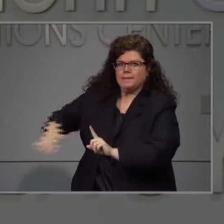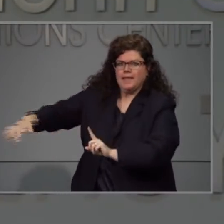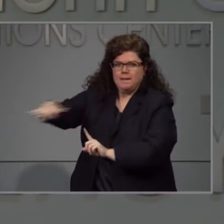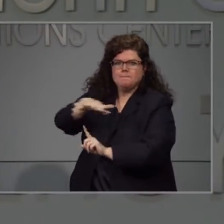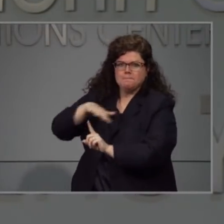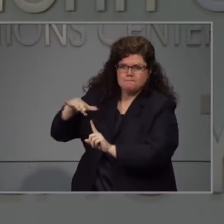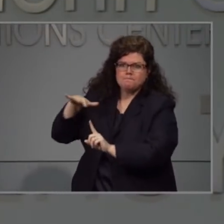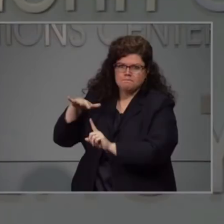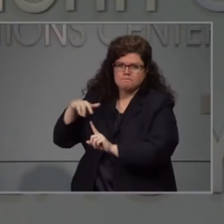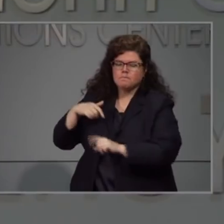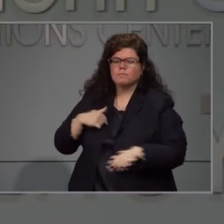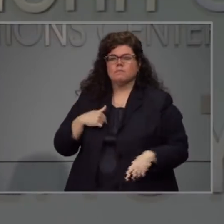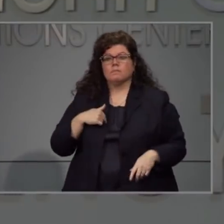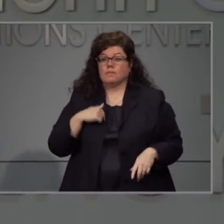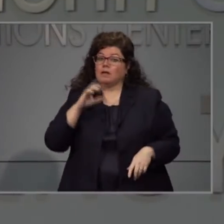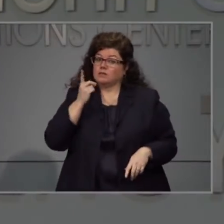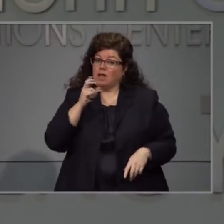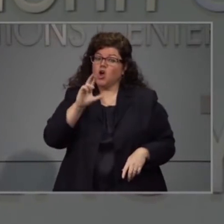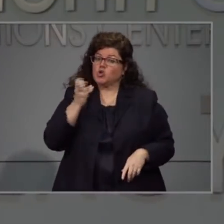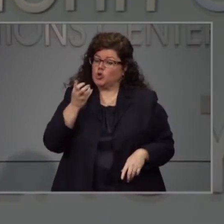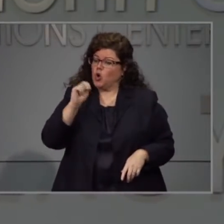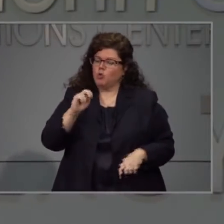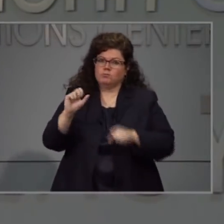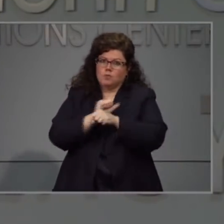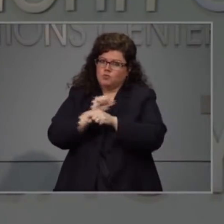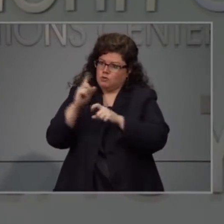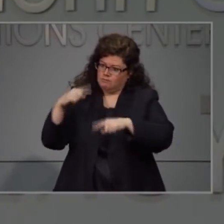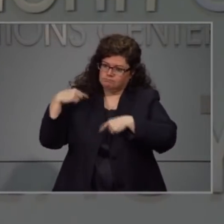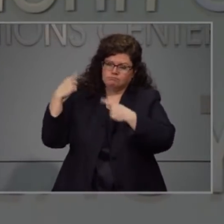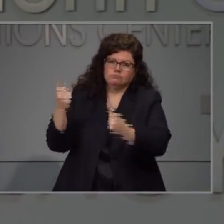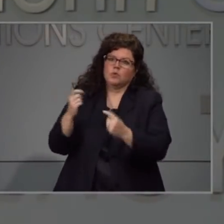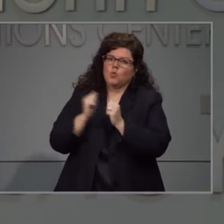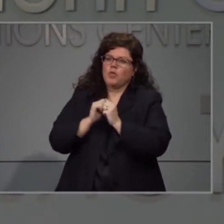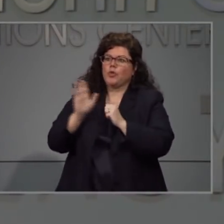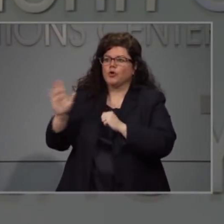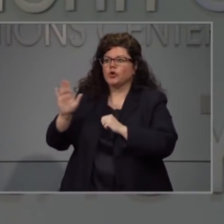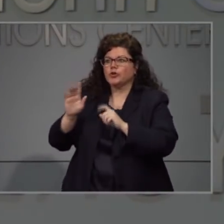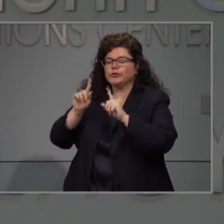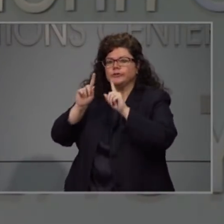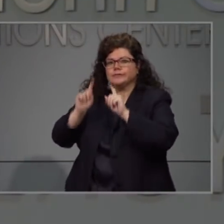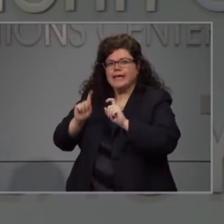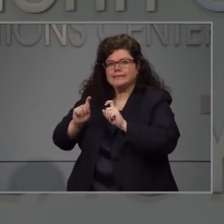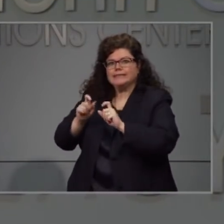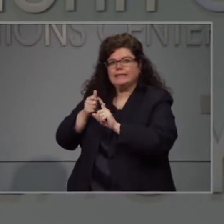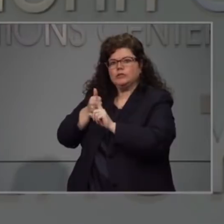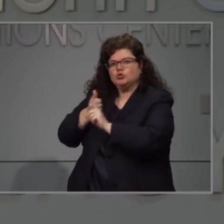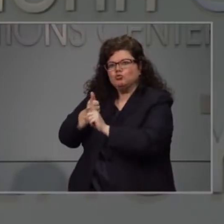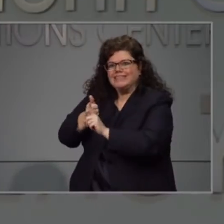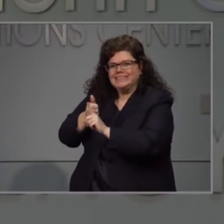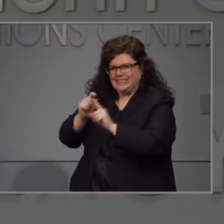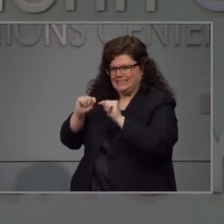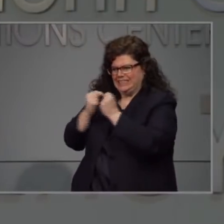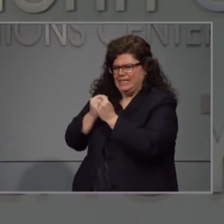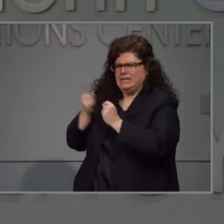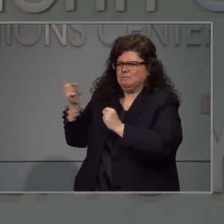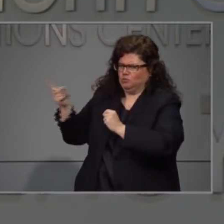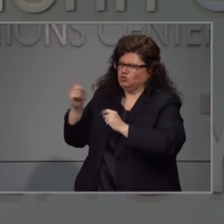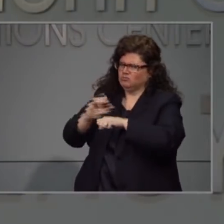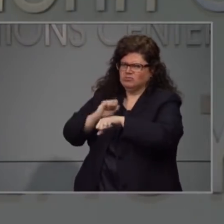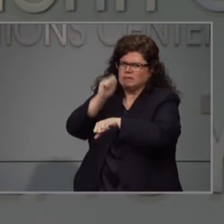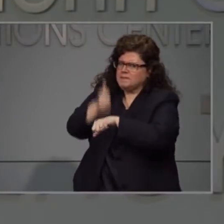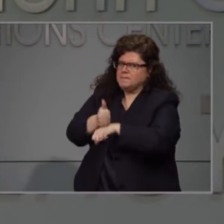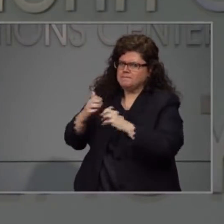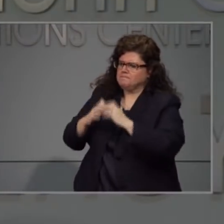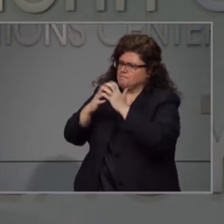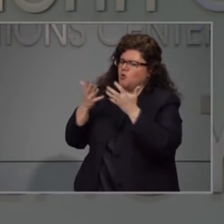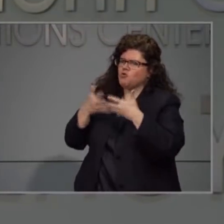know Dr. Cohen has been working a lot on that with her testing and tracing team, so I'm going to let her talk about some